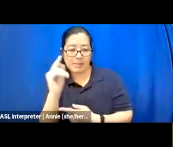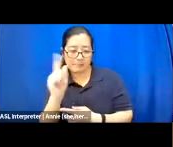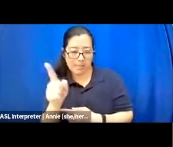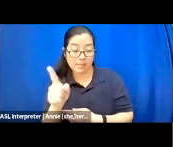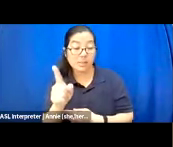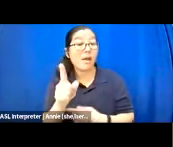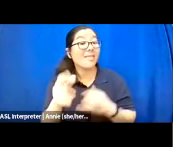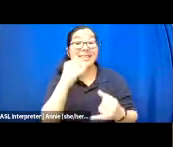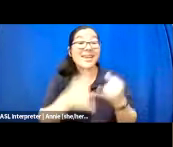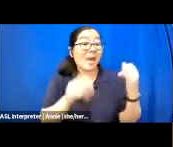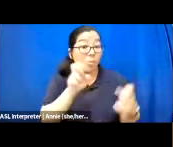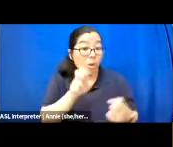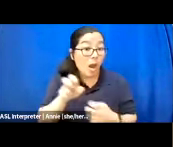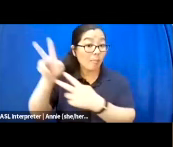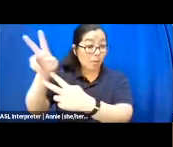and then we